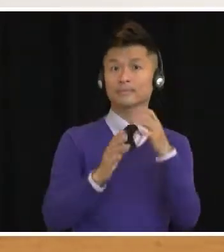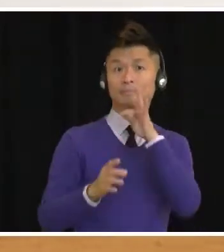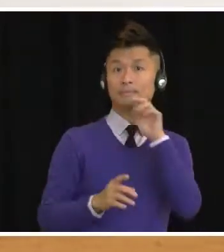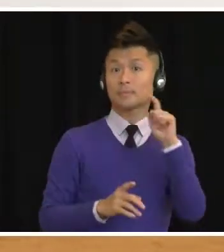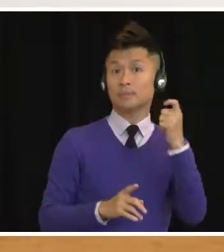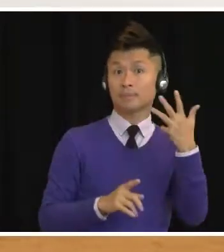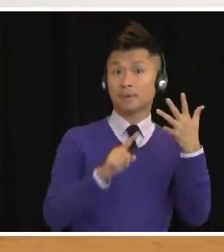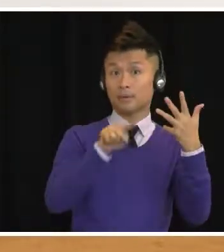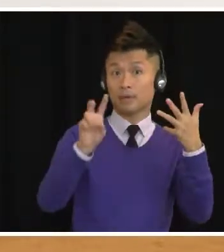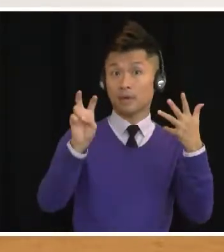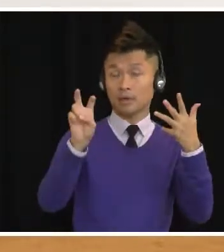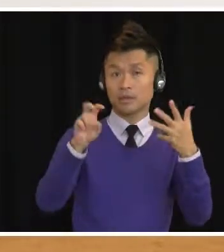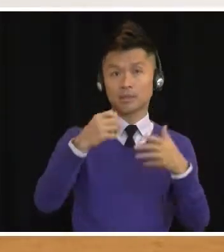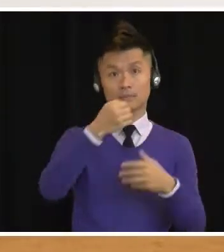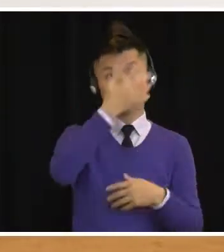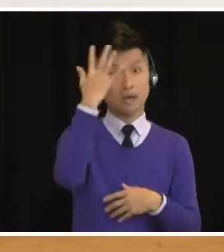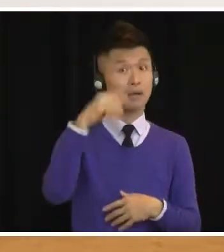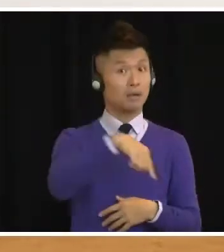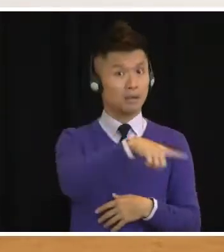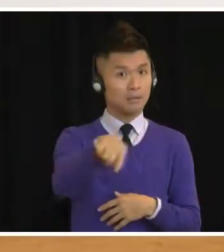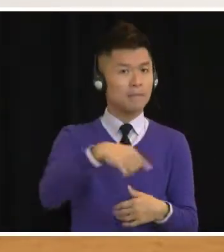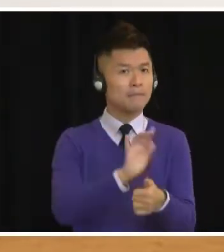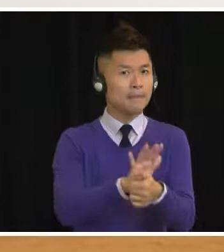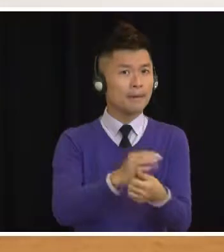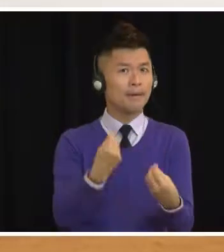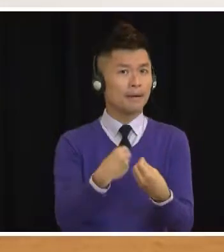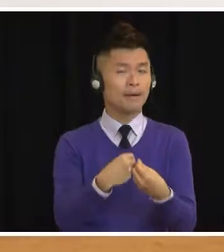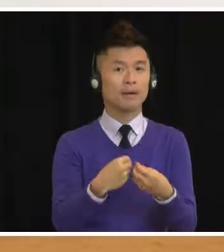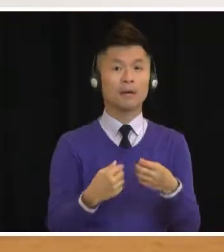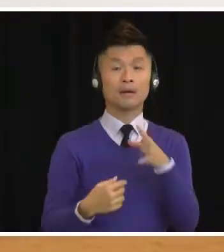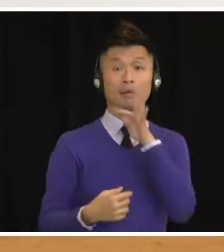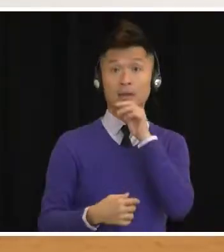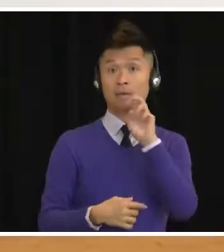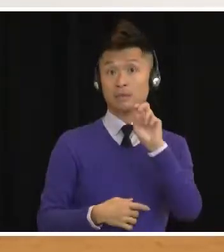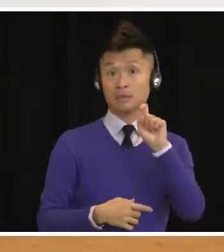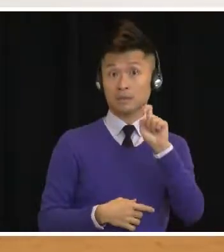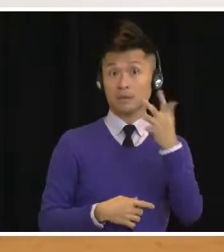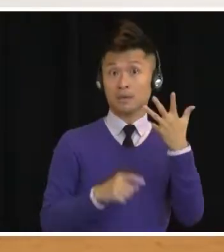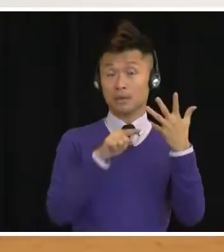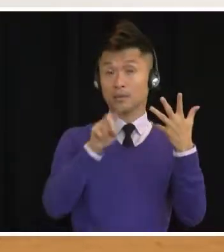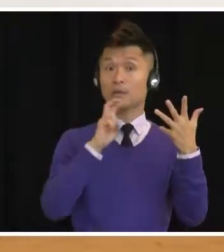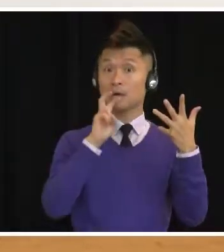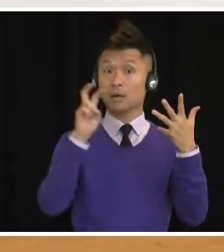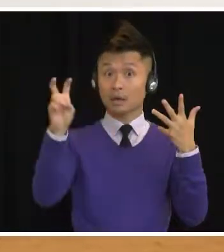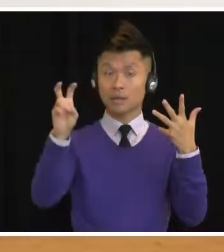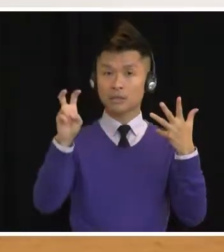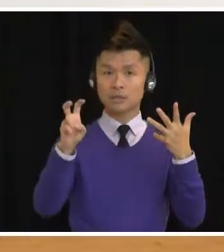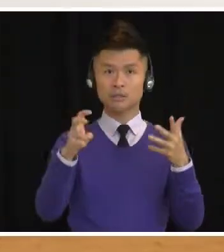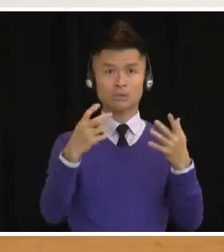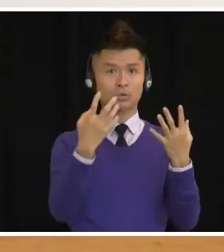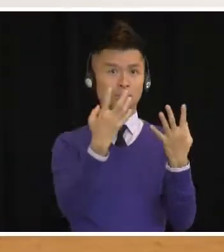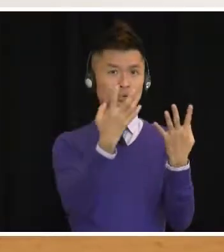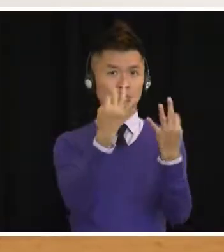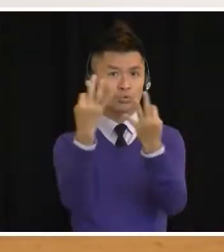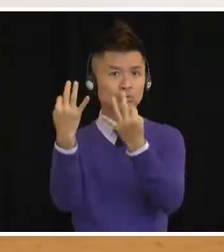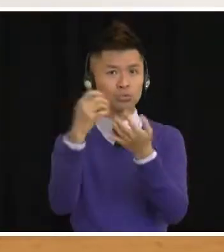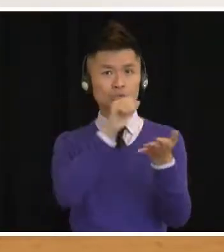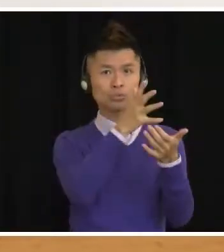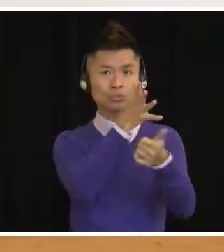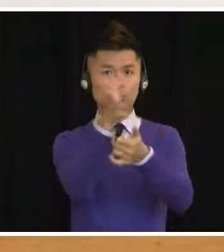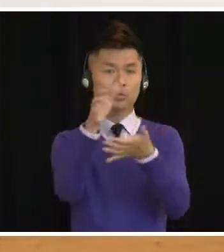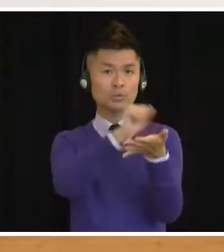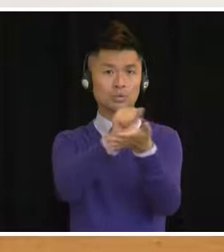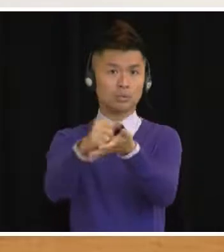of children between 18 and 20, and I would like to understand how many children are in